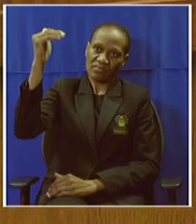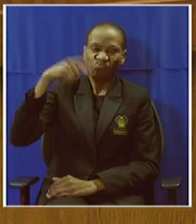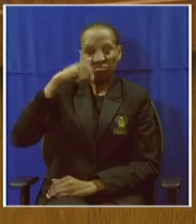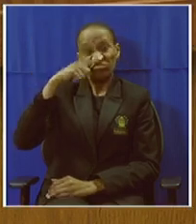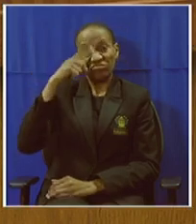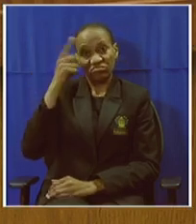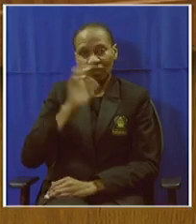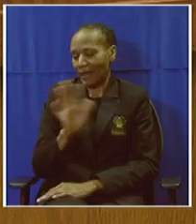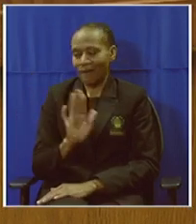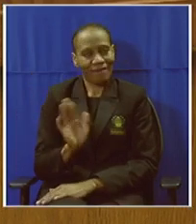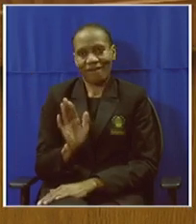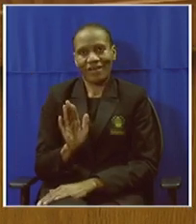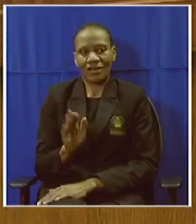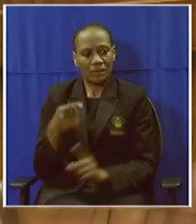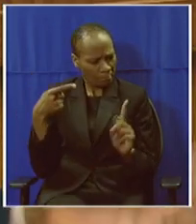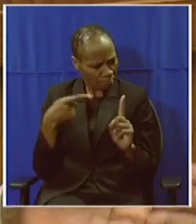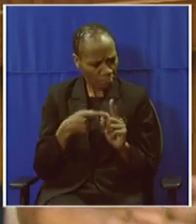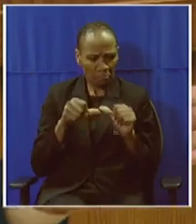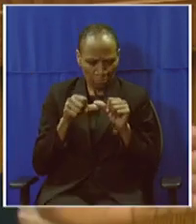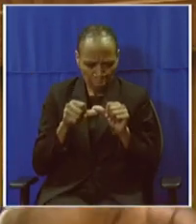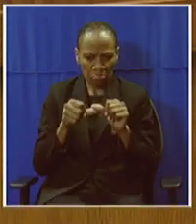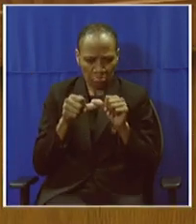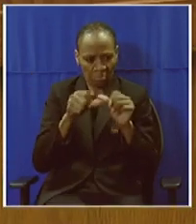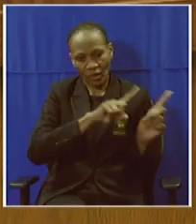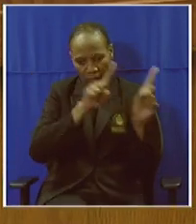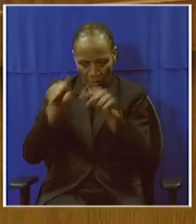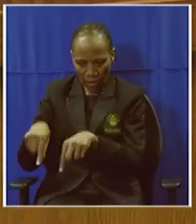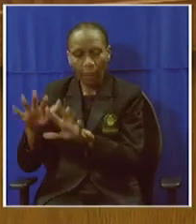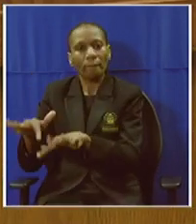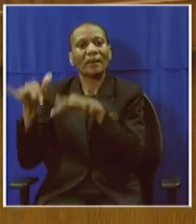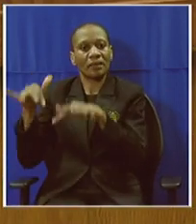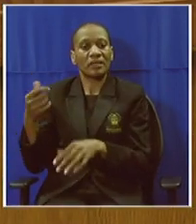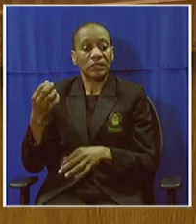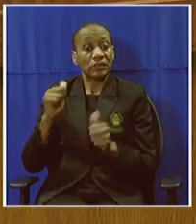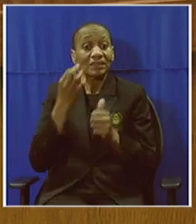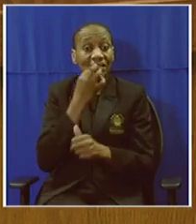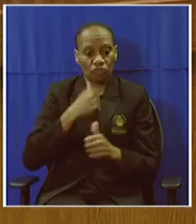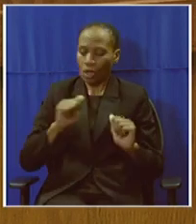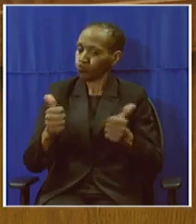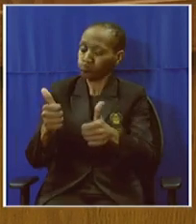still went on and came here and said, I am available.